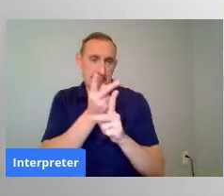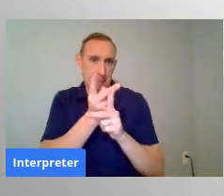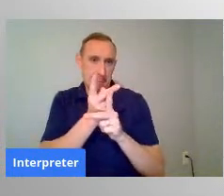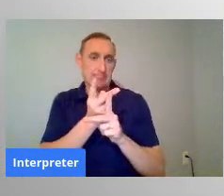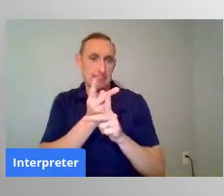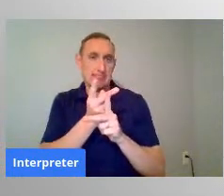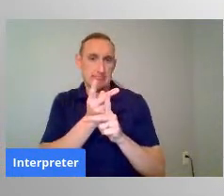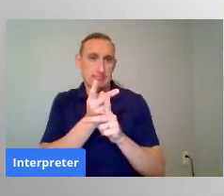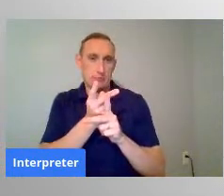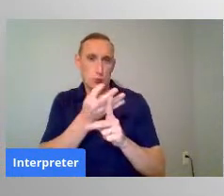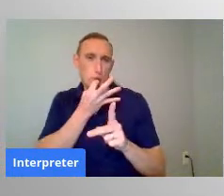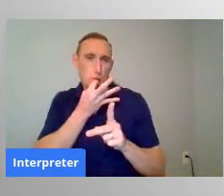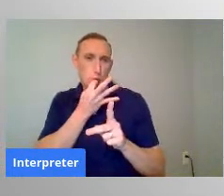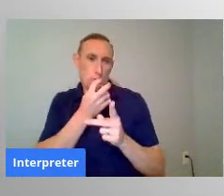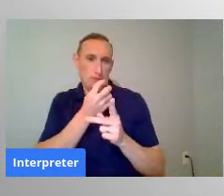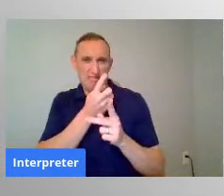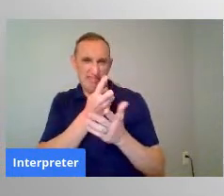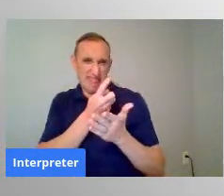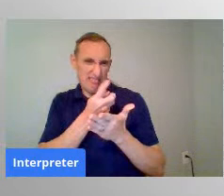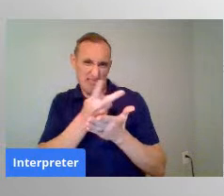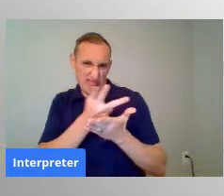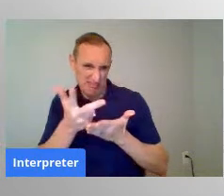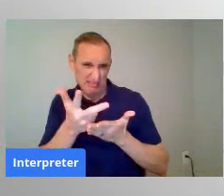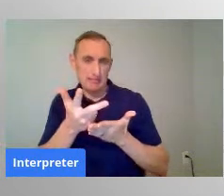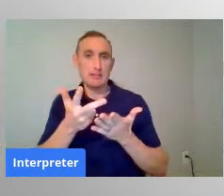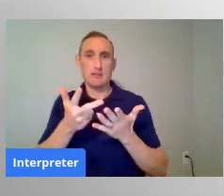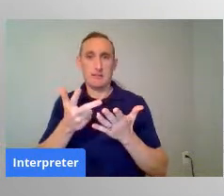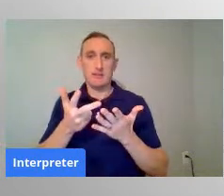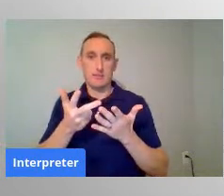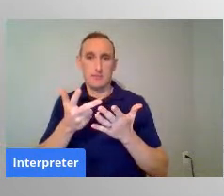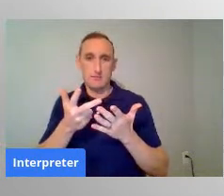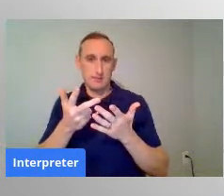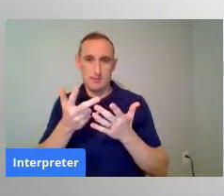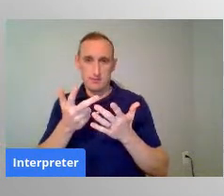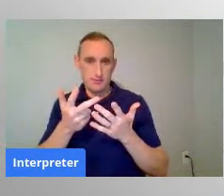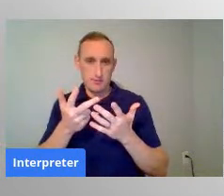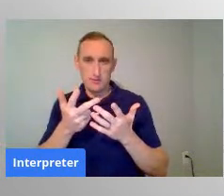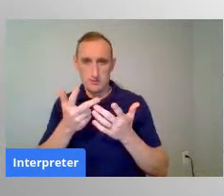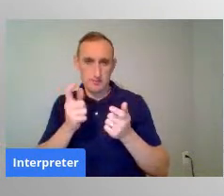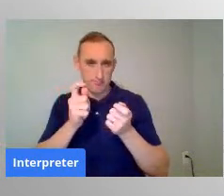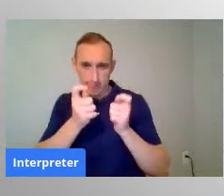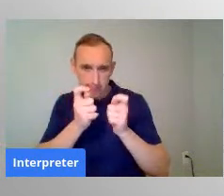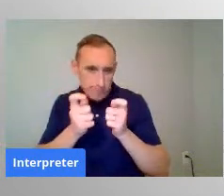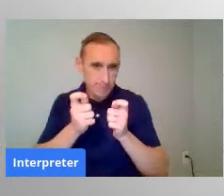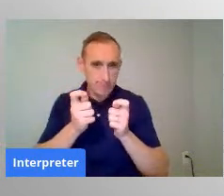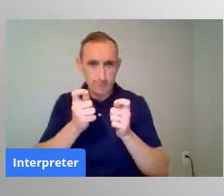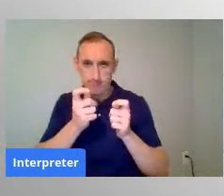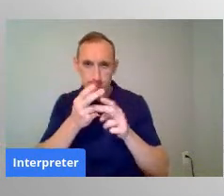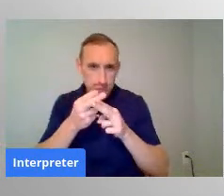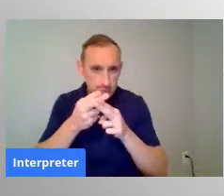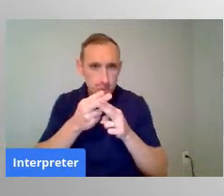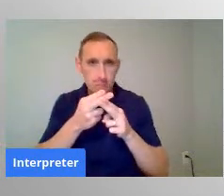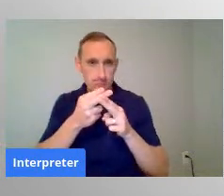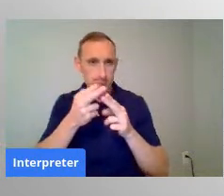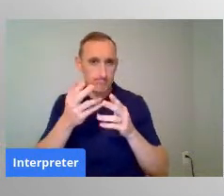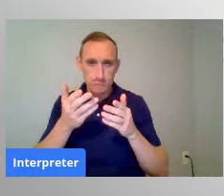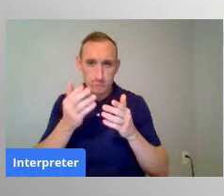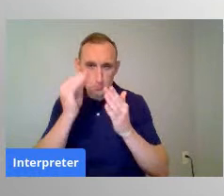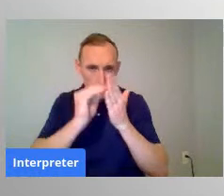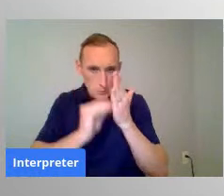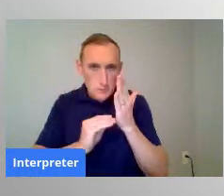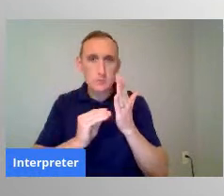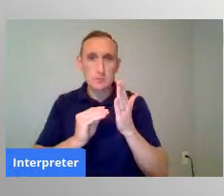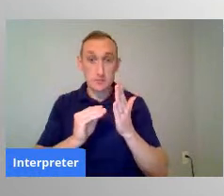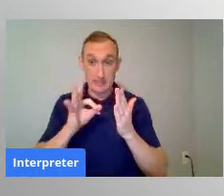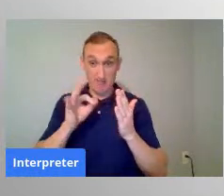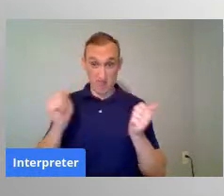the confusion of modified motions, if you could put that there, if the board is okay